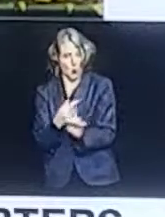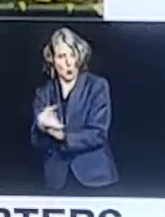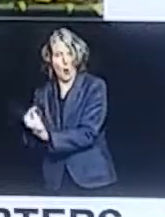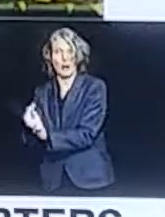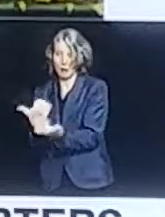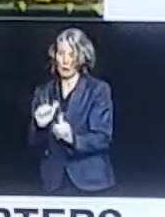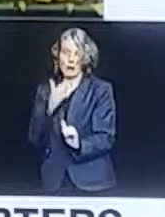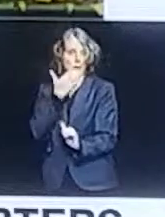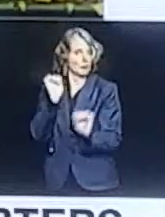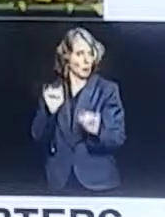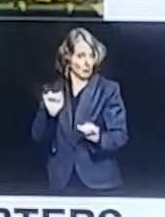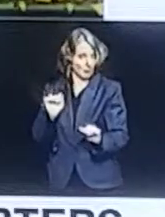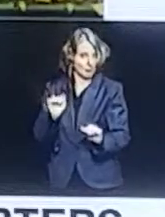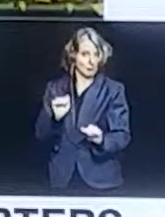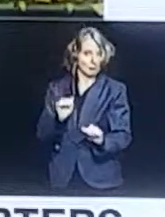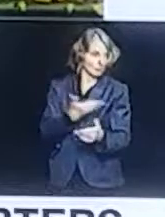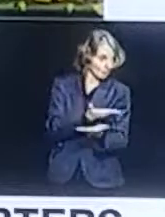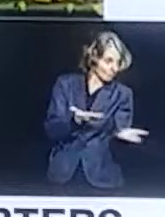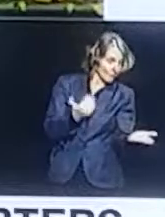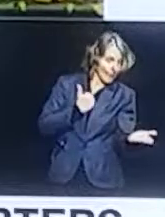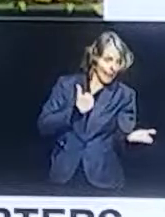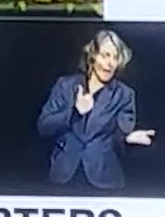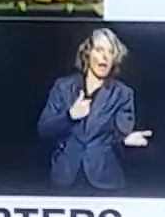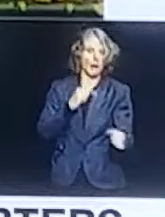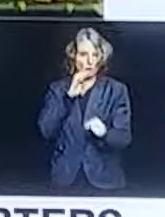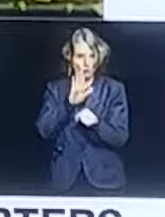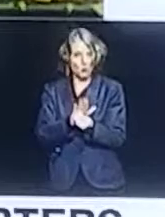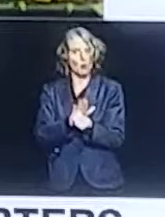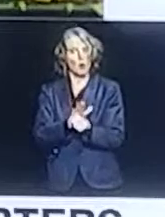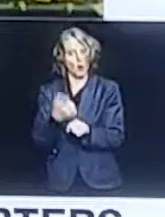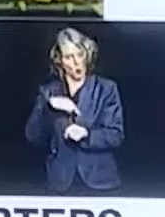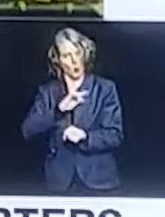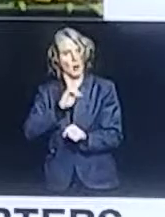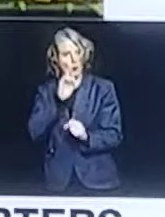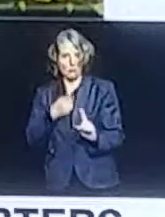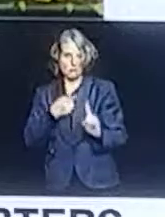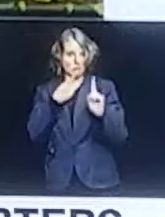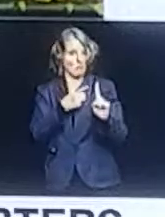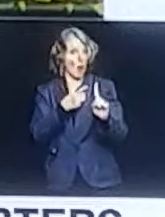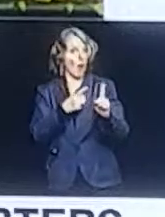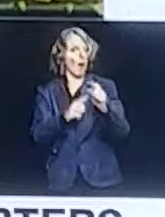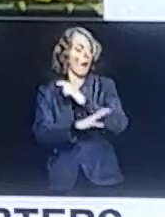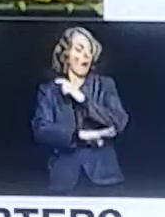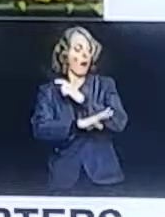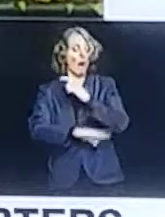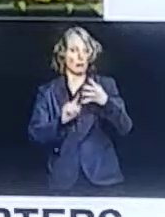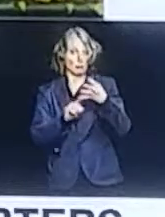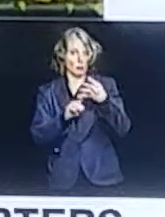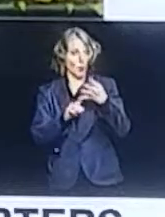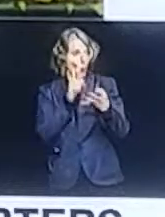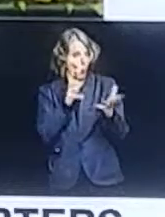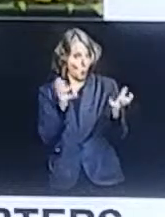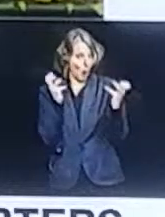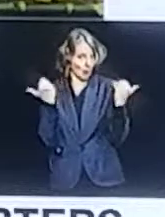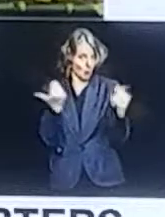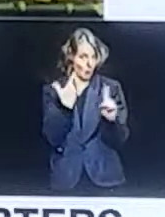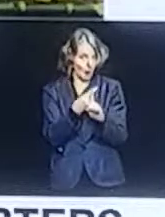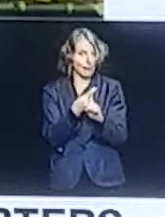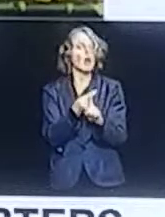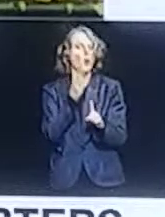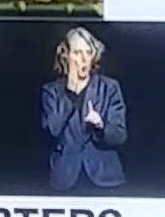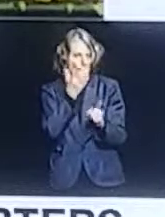Canadians that we are maintaining our target of vaccinating everybody who wishes to receive